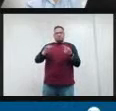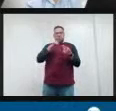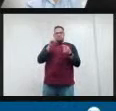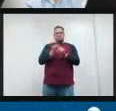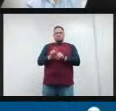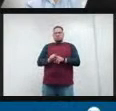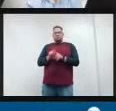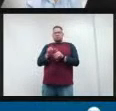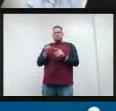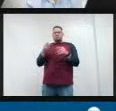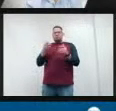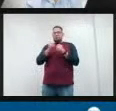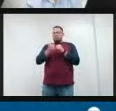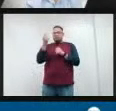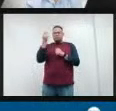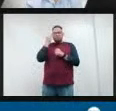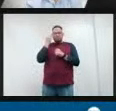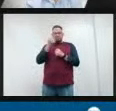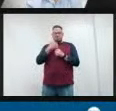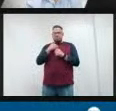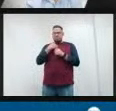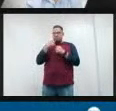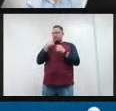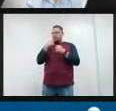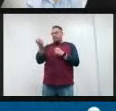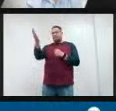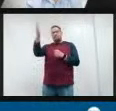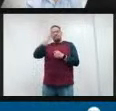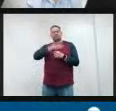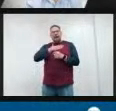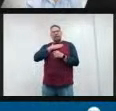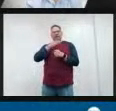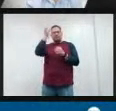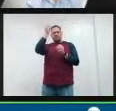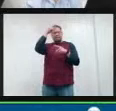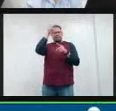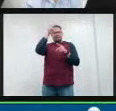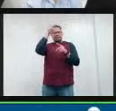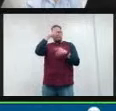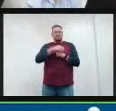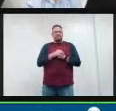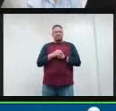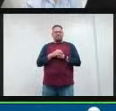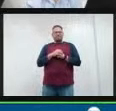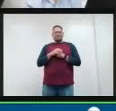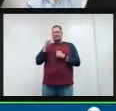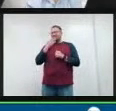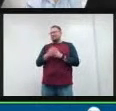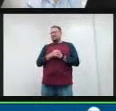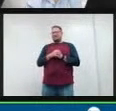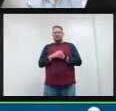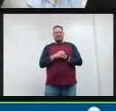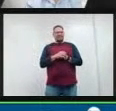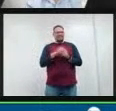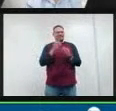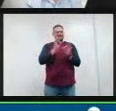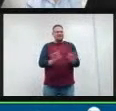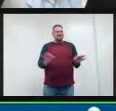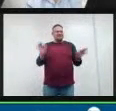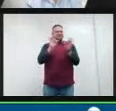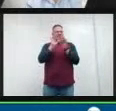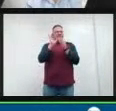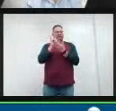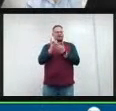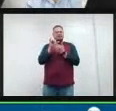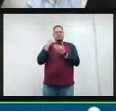And everybody knows what I'm giving them is my opinion. Well, that's good. Yeah, it's important that,